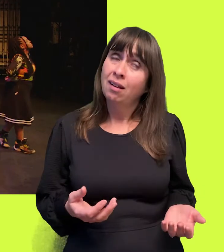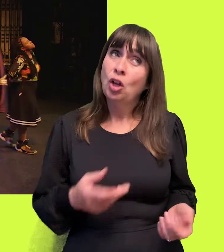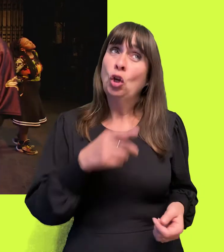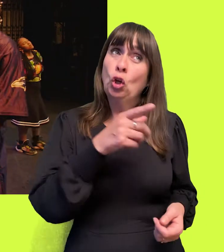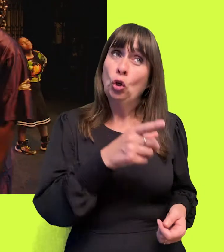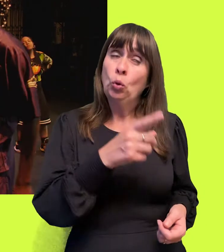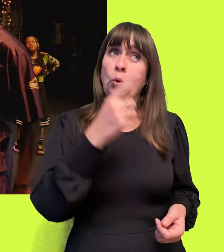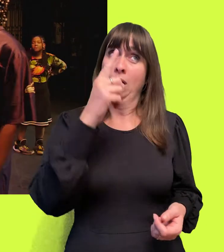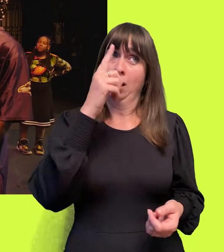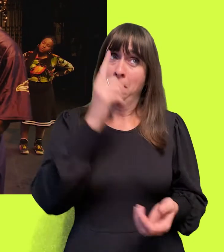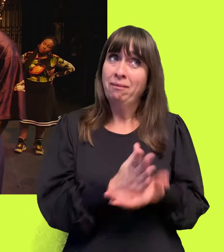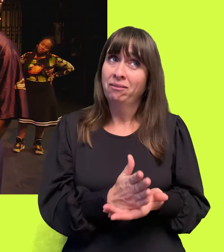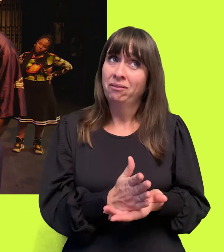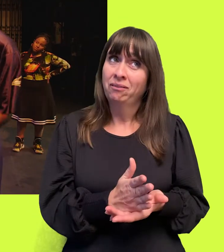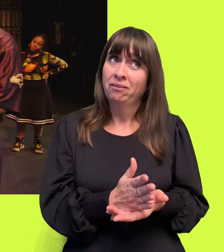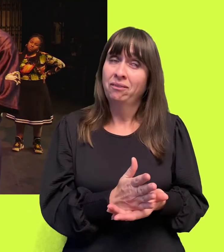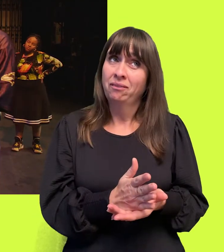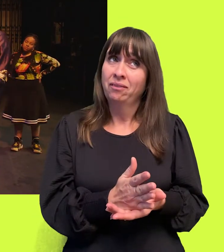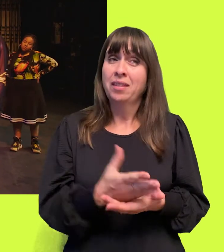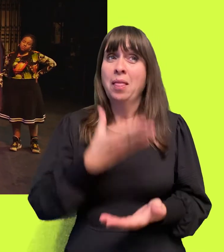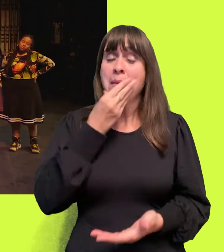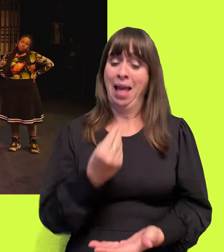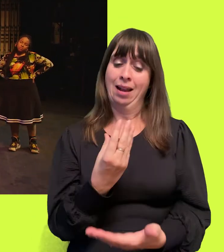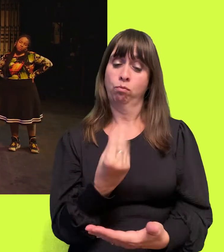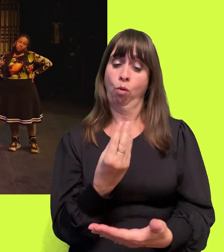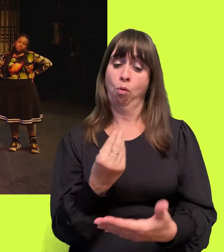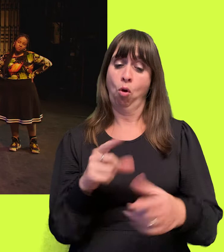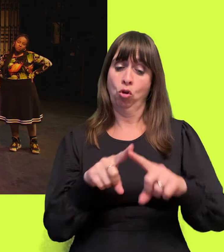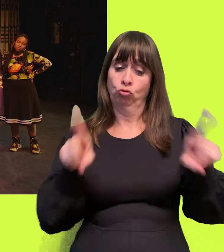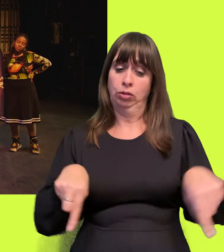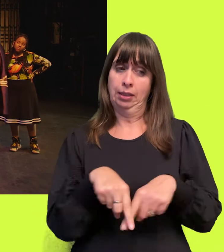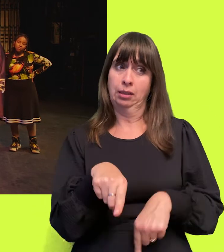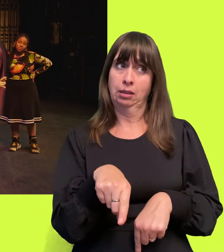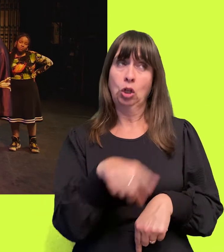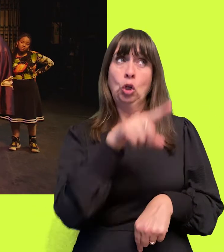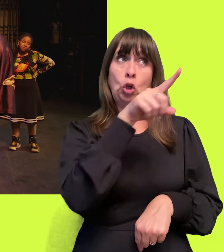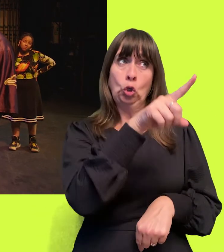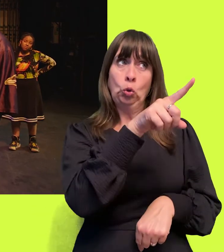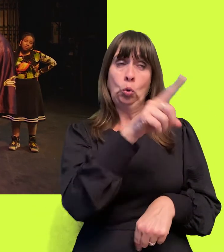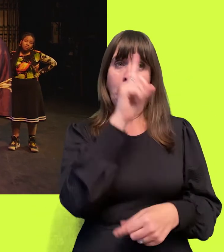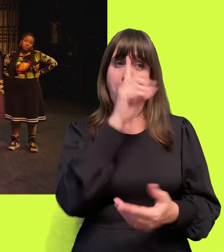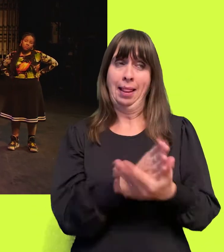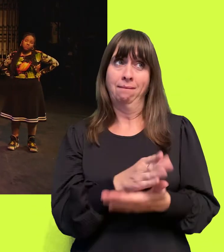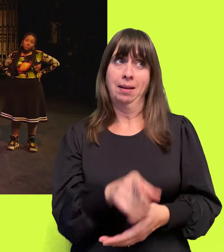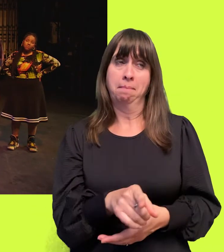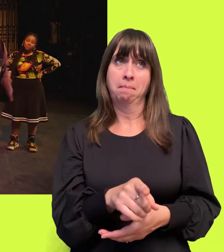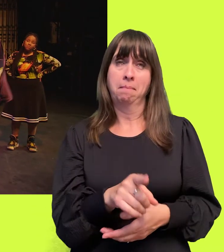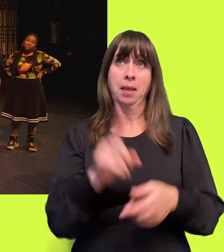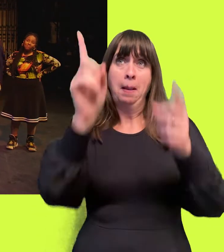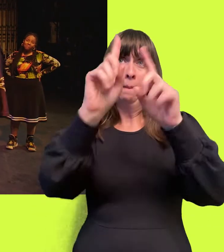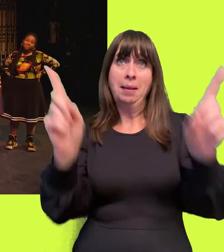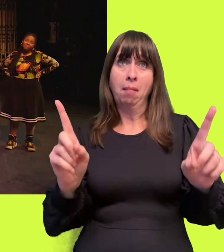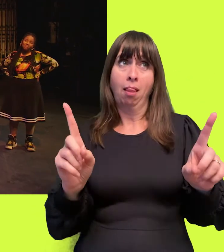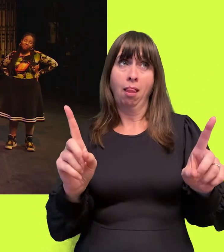you think it's true? What the man was saying in the video, you think people are trying to